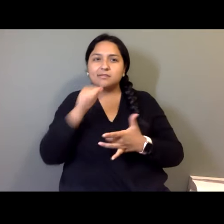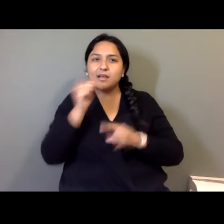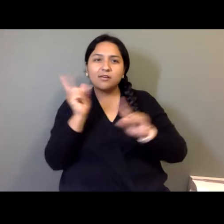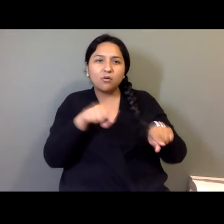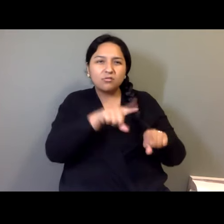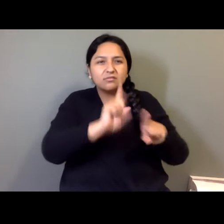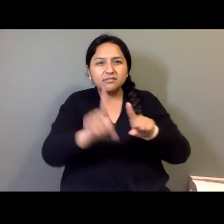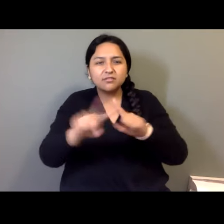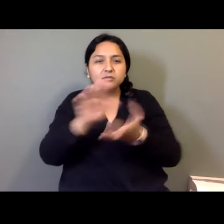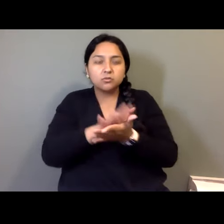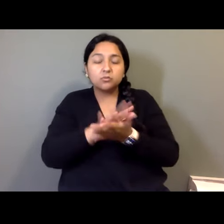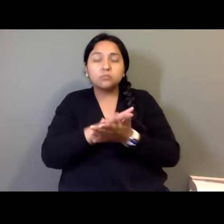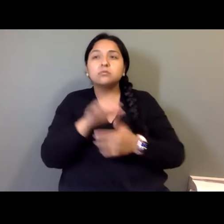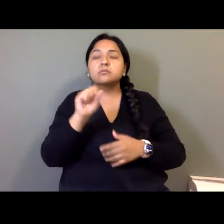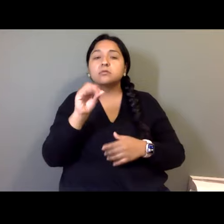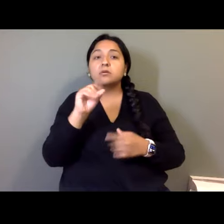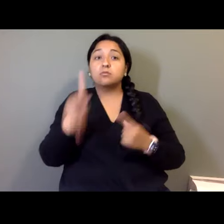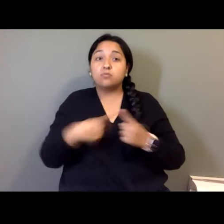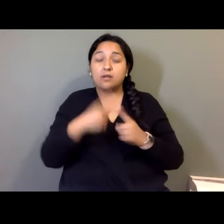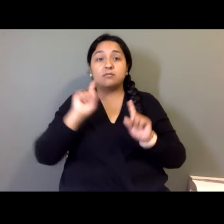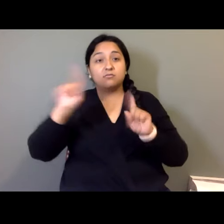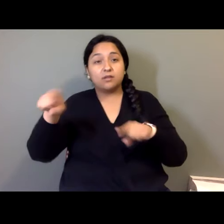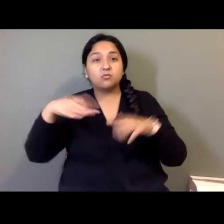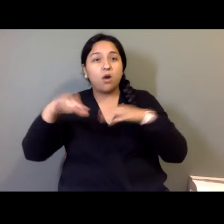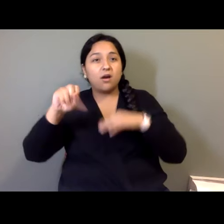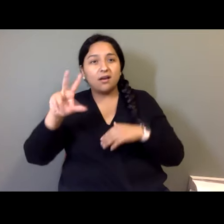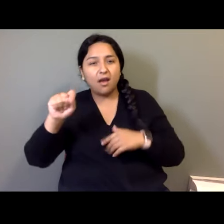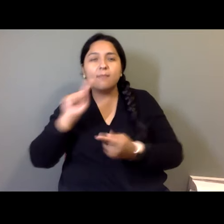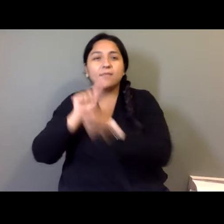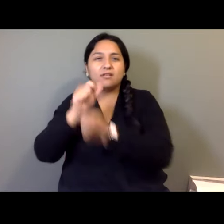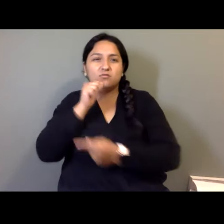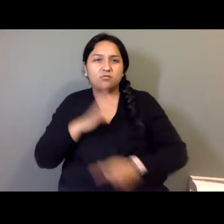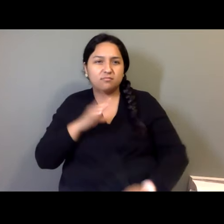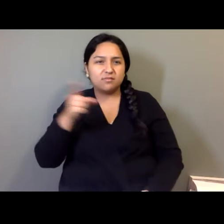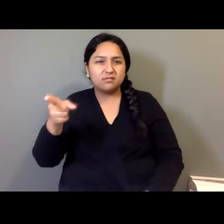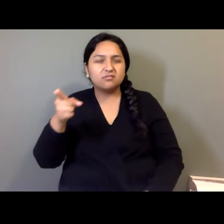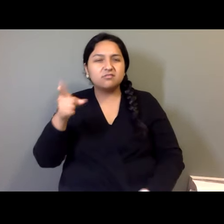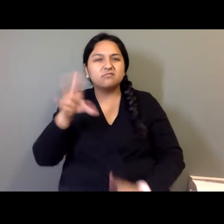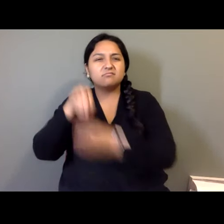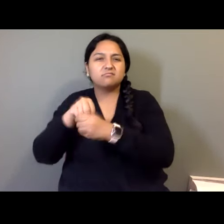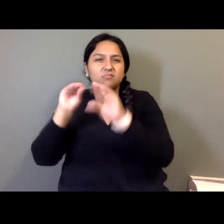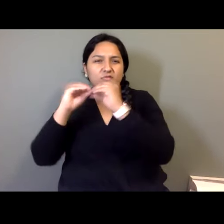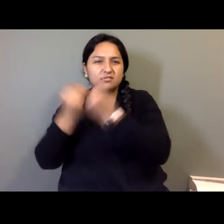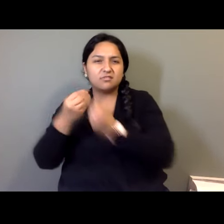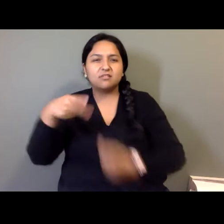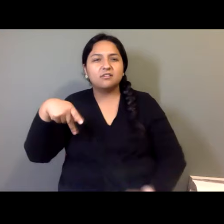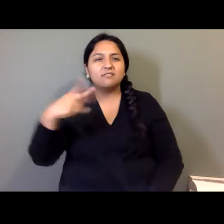when I actually went to the walkout, I met this lady named Saudia, and she was a part of this organization called the Philadelphia Student